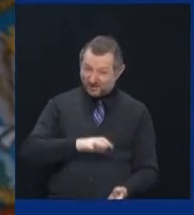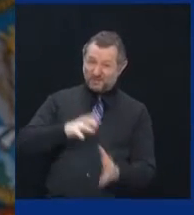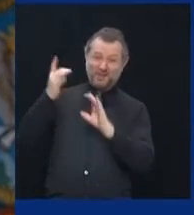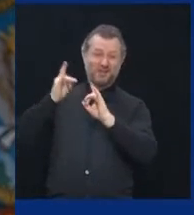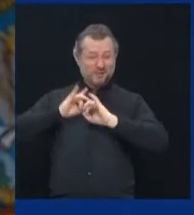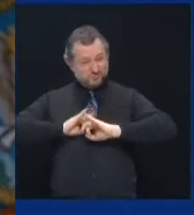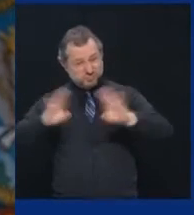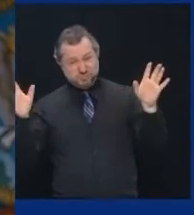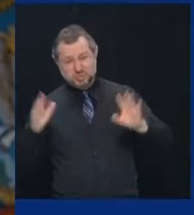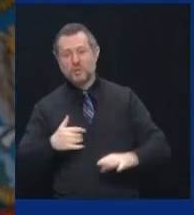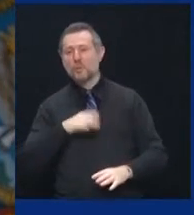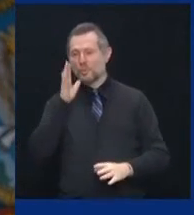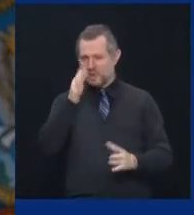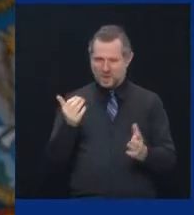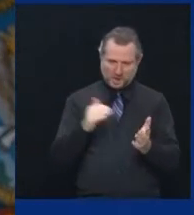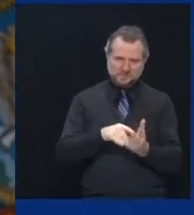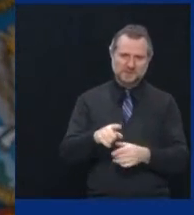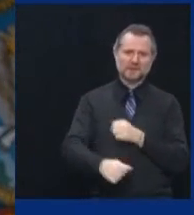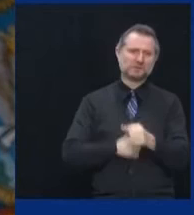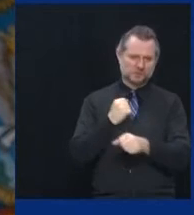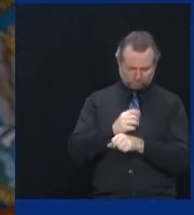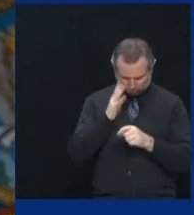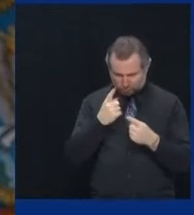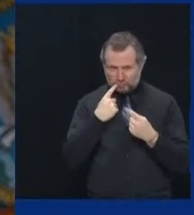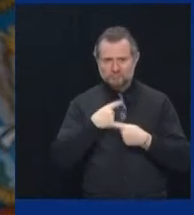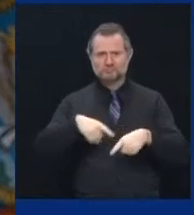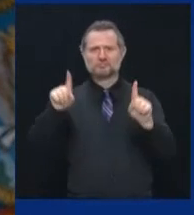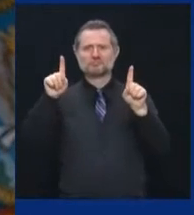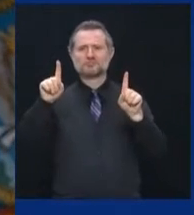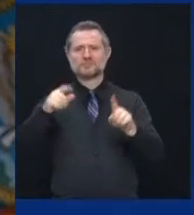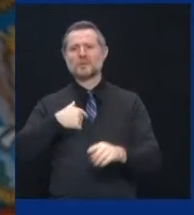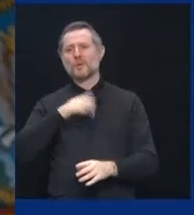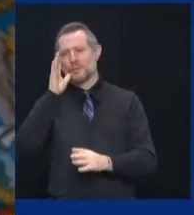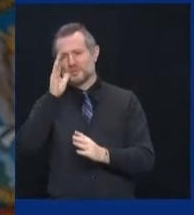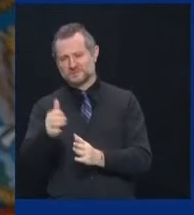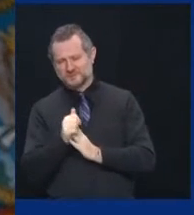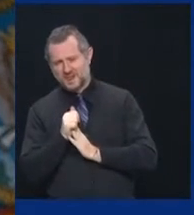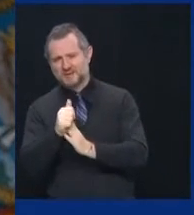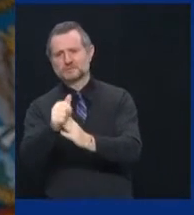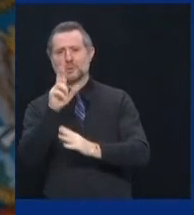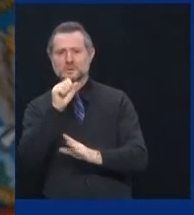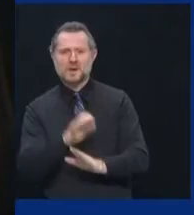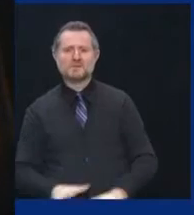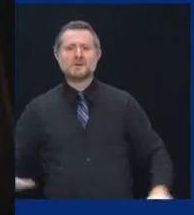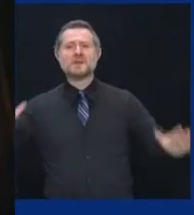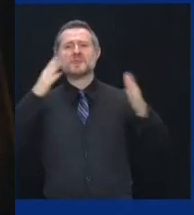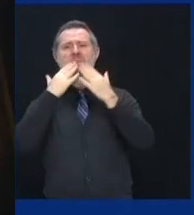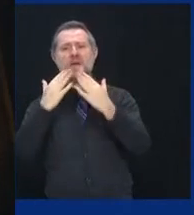do it again this year, and New York will lead the way. Thank you, and God bless you.